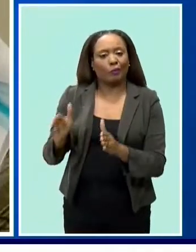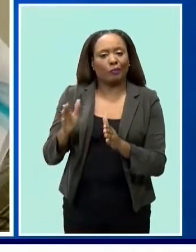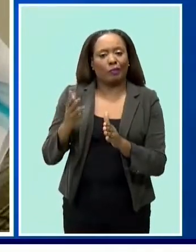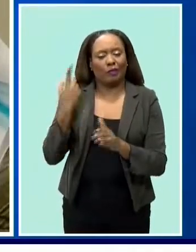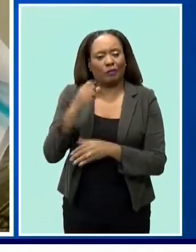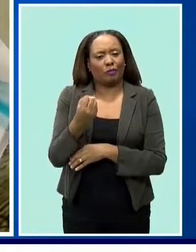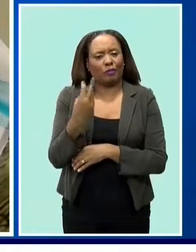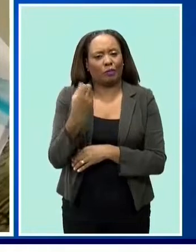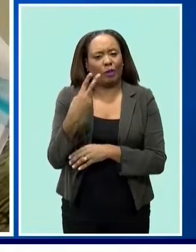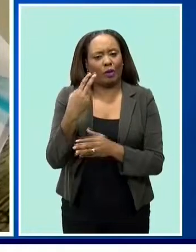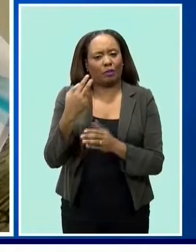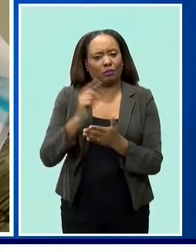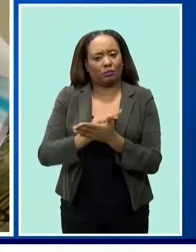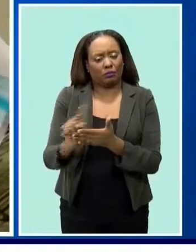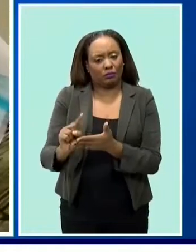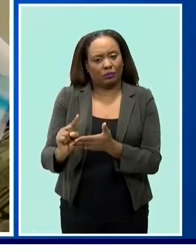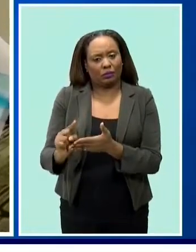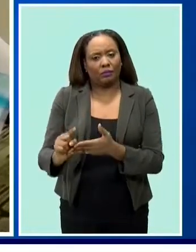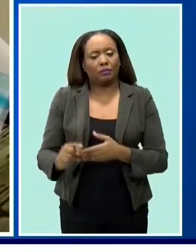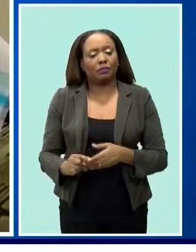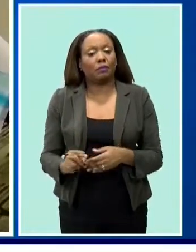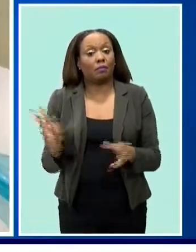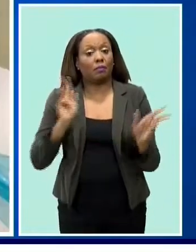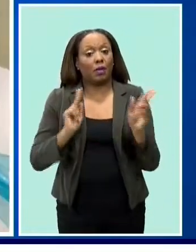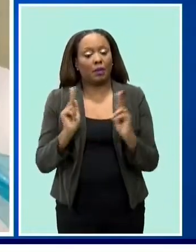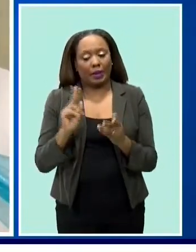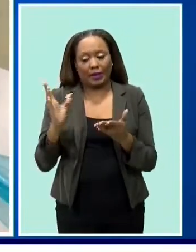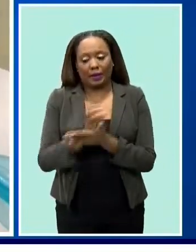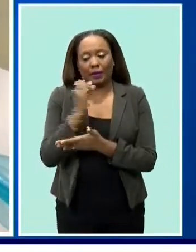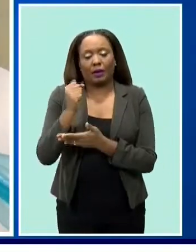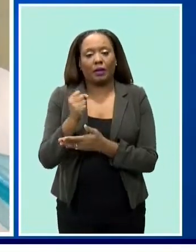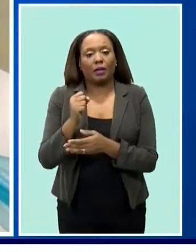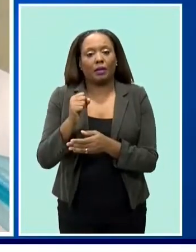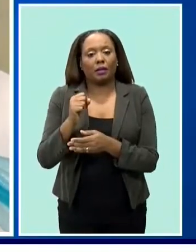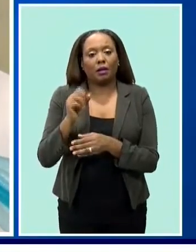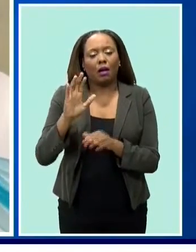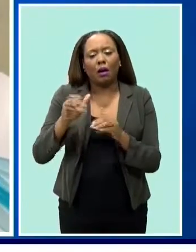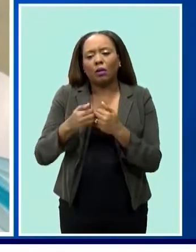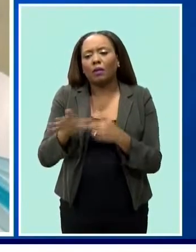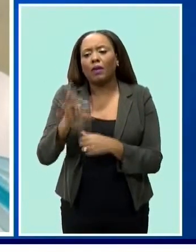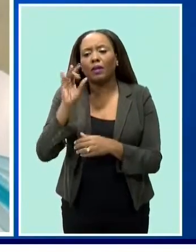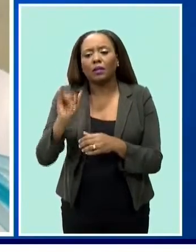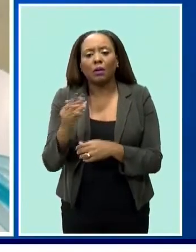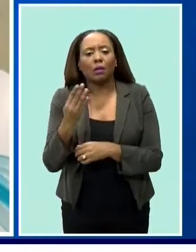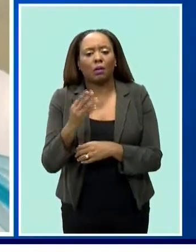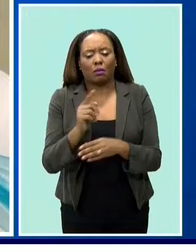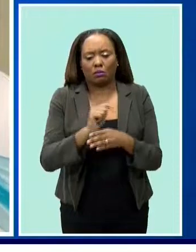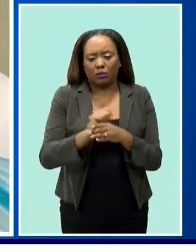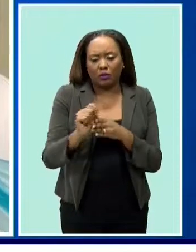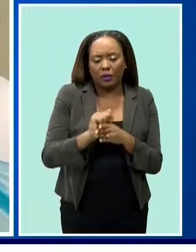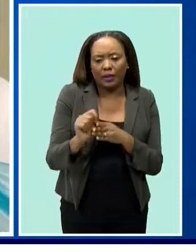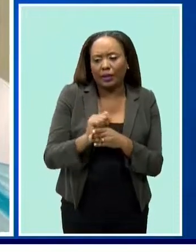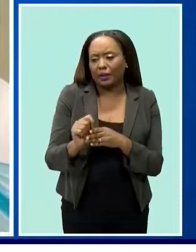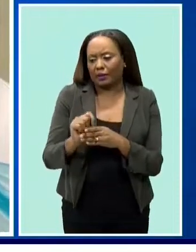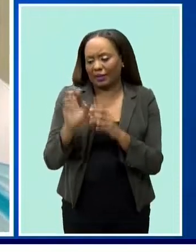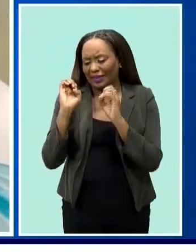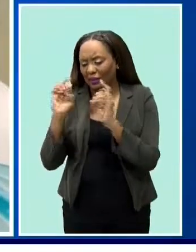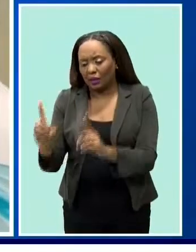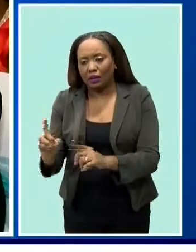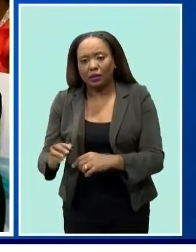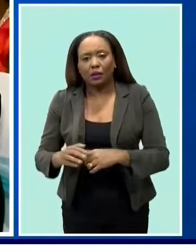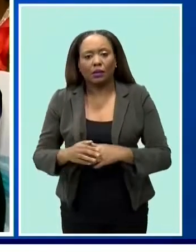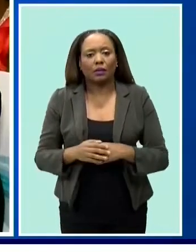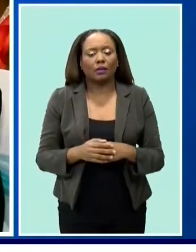weeks. Participants are provided with job hunting skills, training, and educational assistance. Delivery